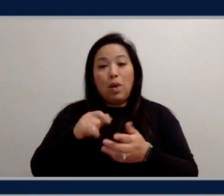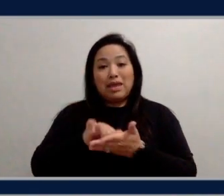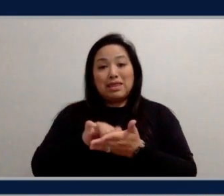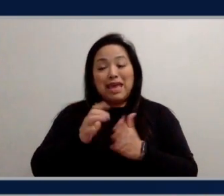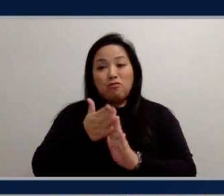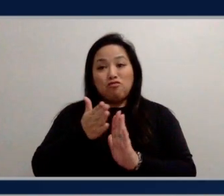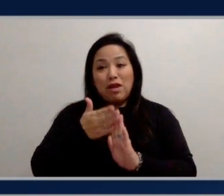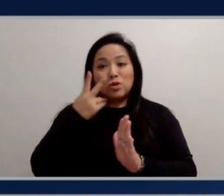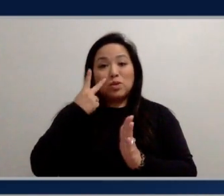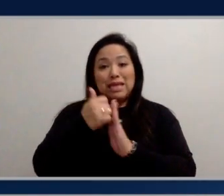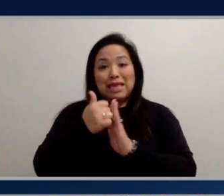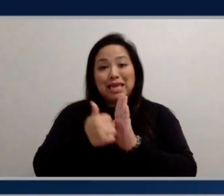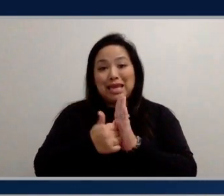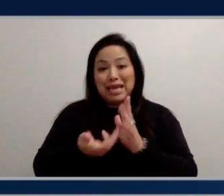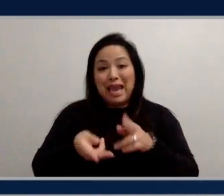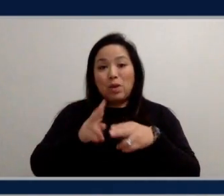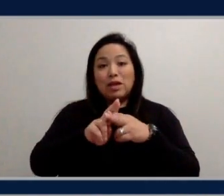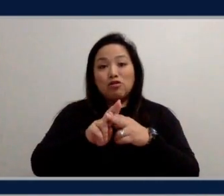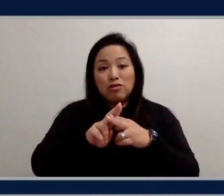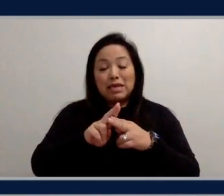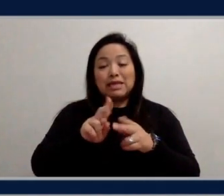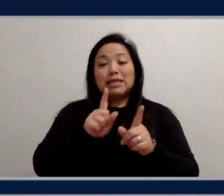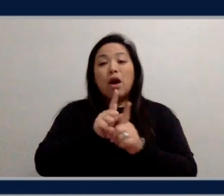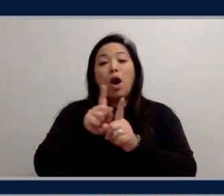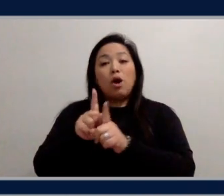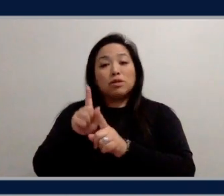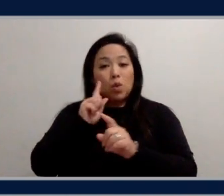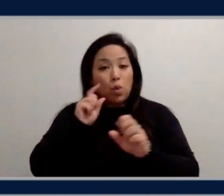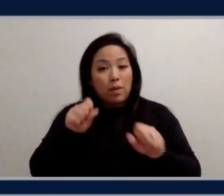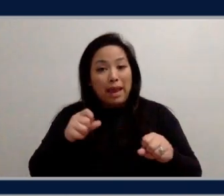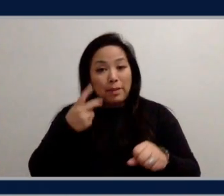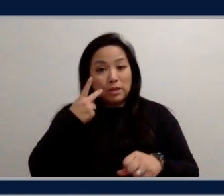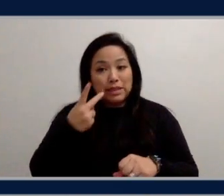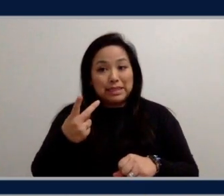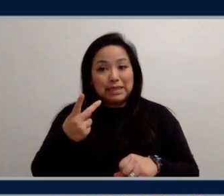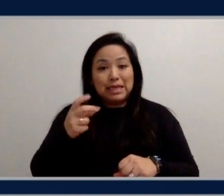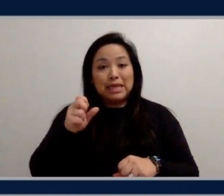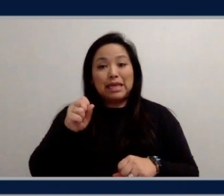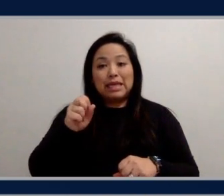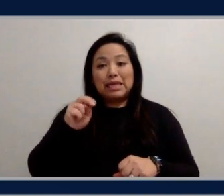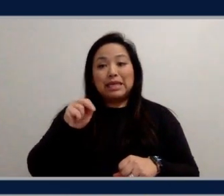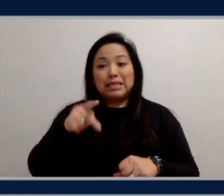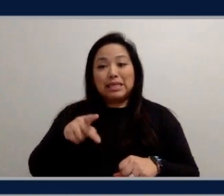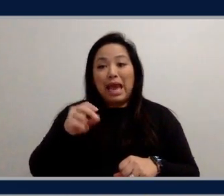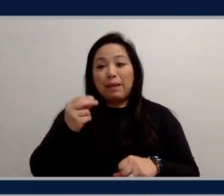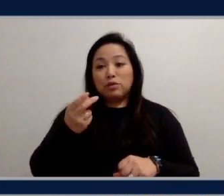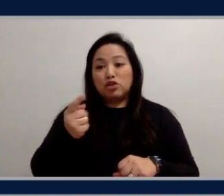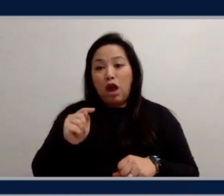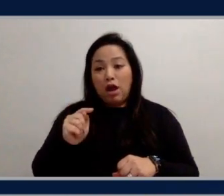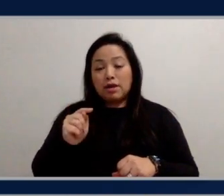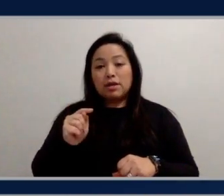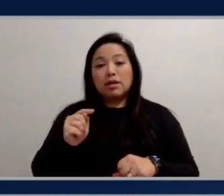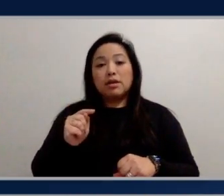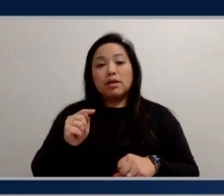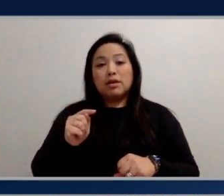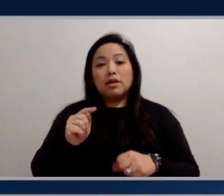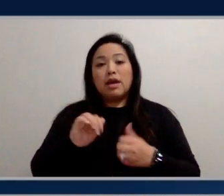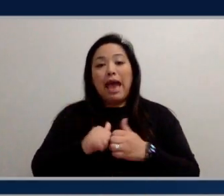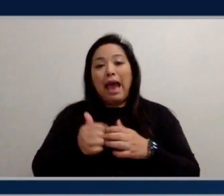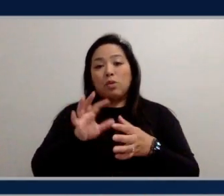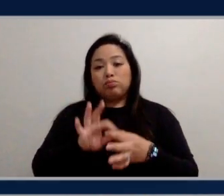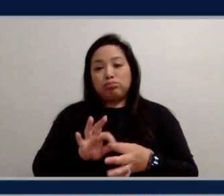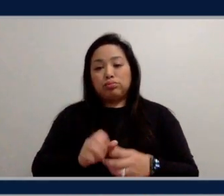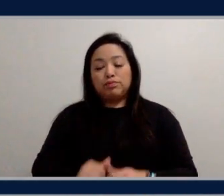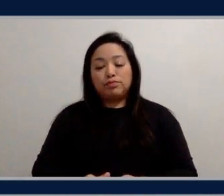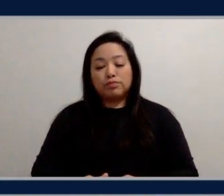has increased. There you go. And we would also be able to see the snapshot, number of snapshots associated with it, right?